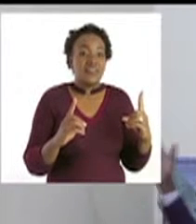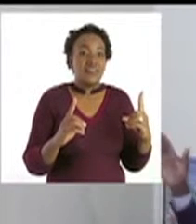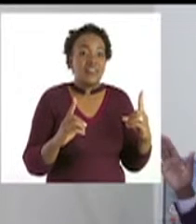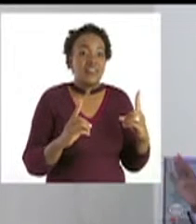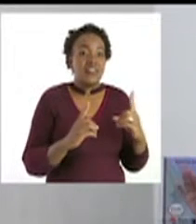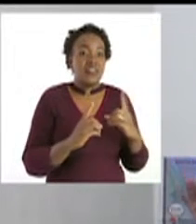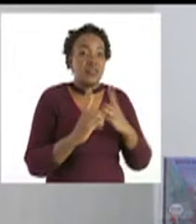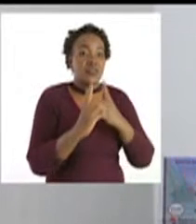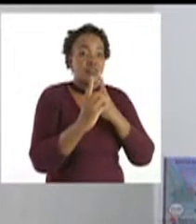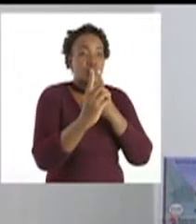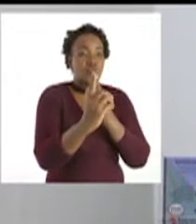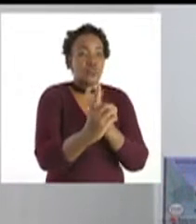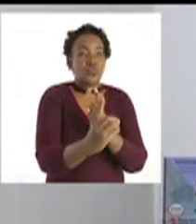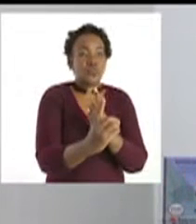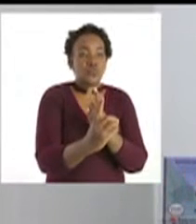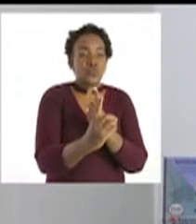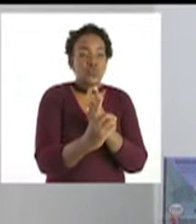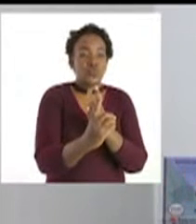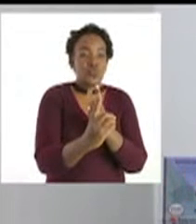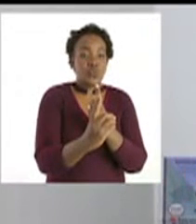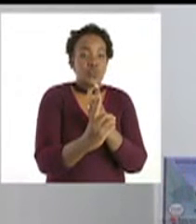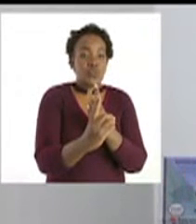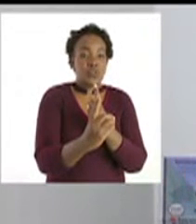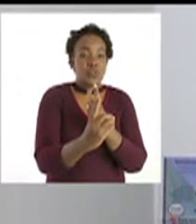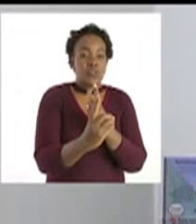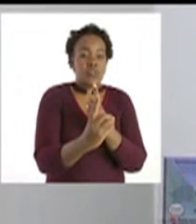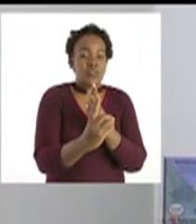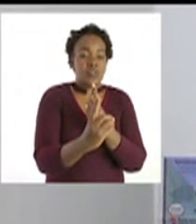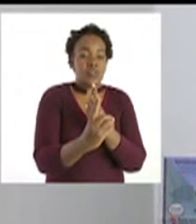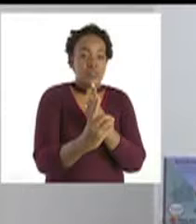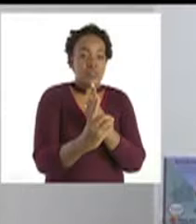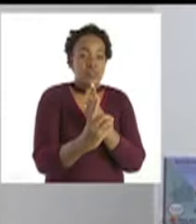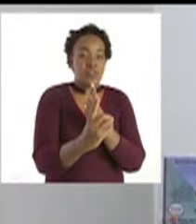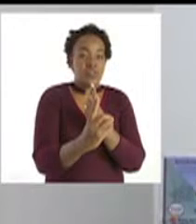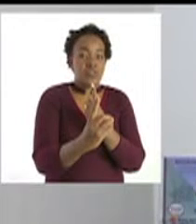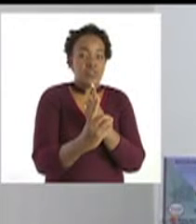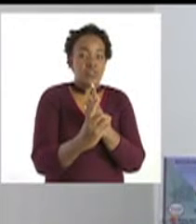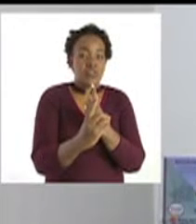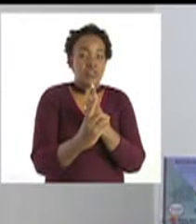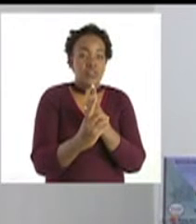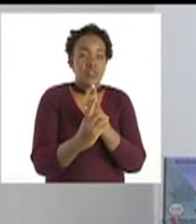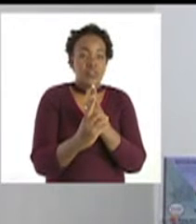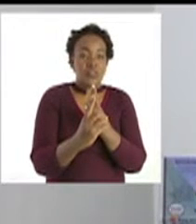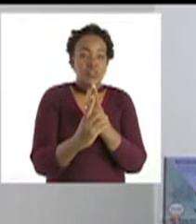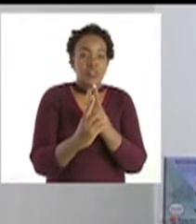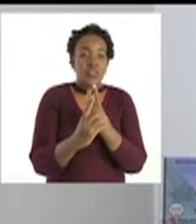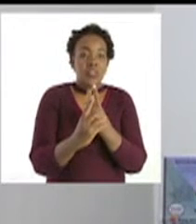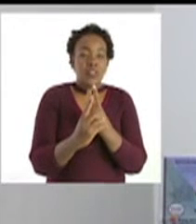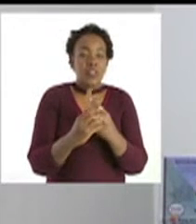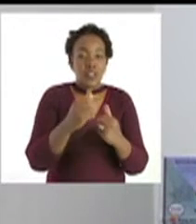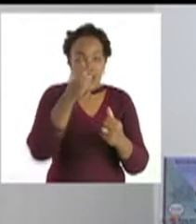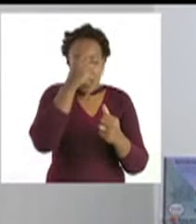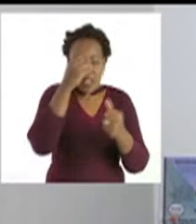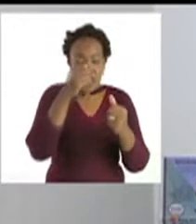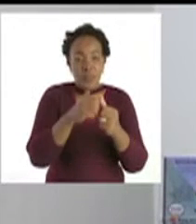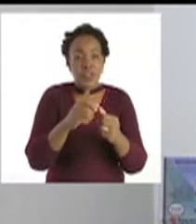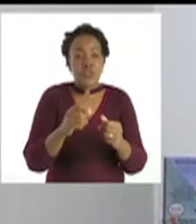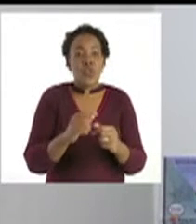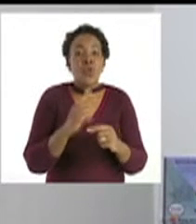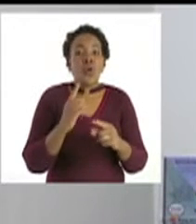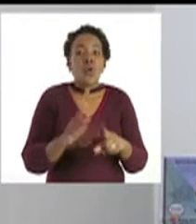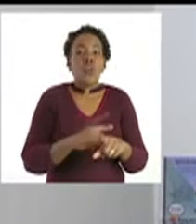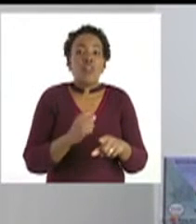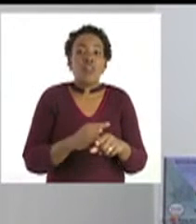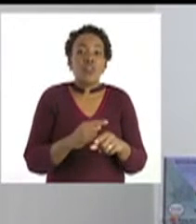we also do it in front as well. Okay? Remember to social